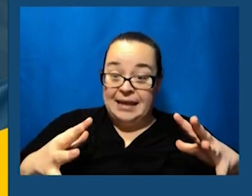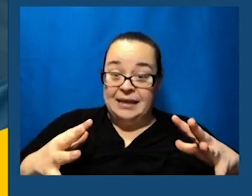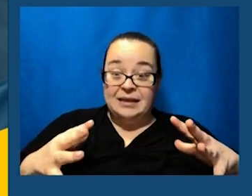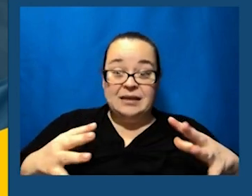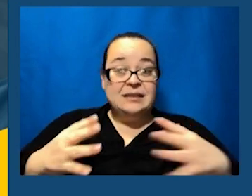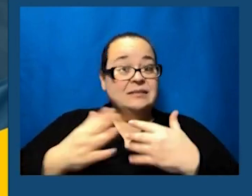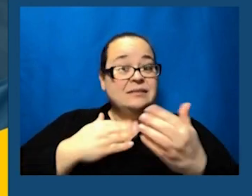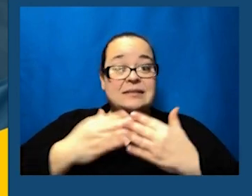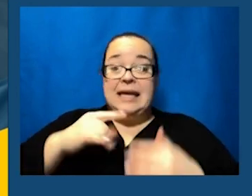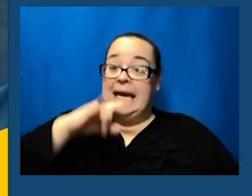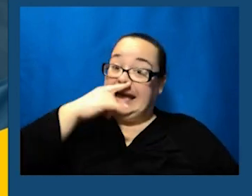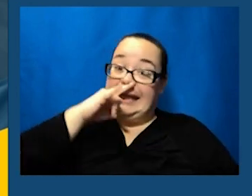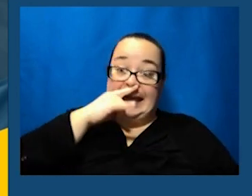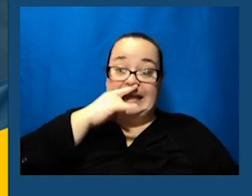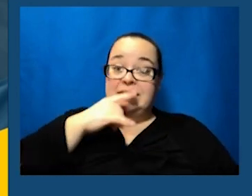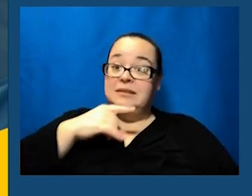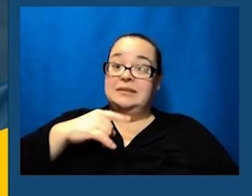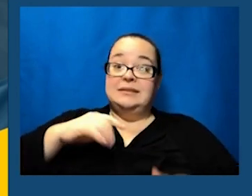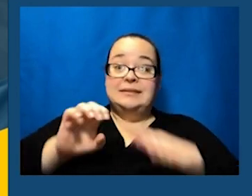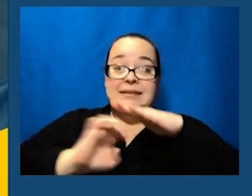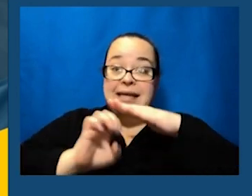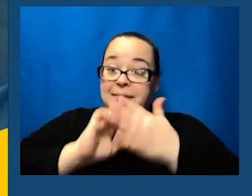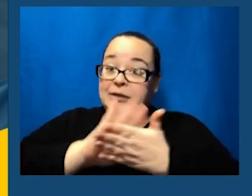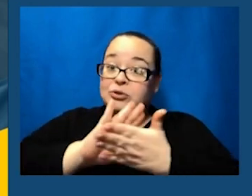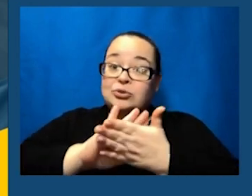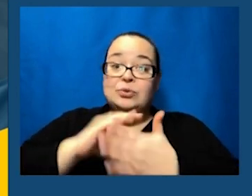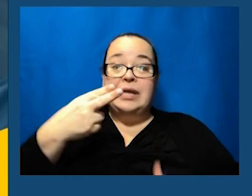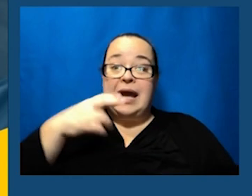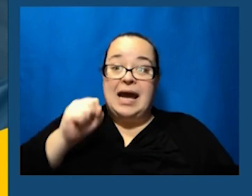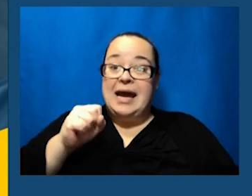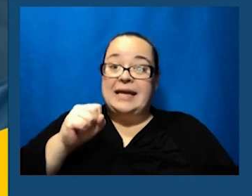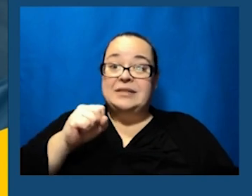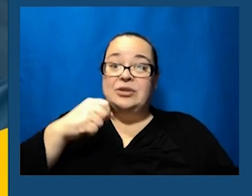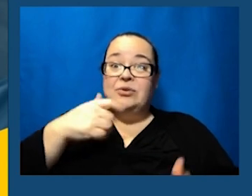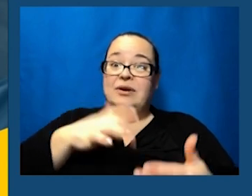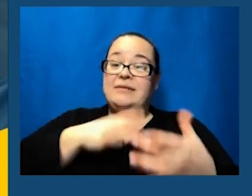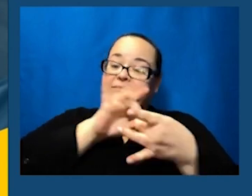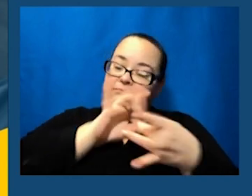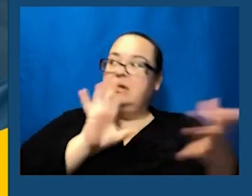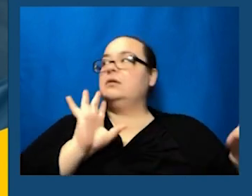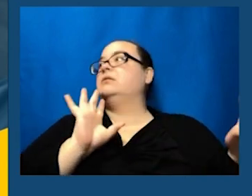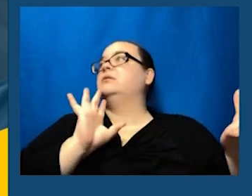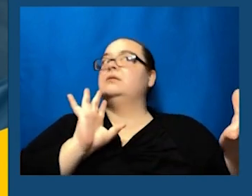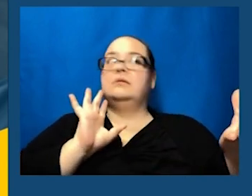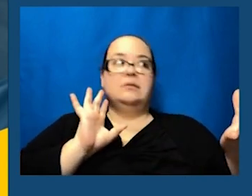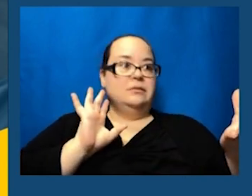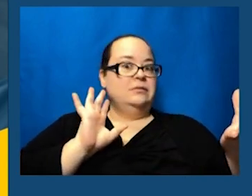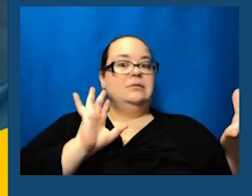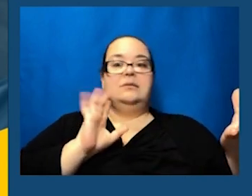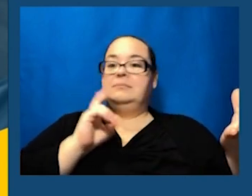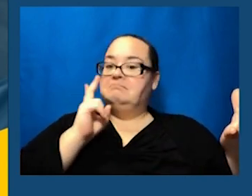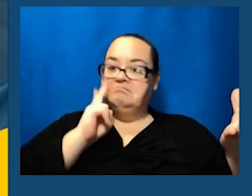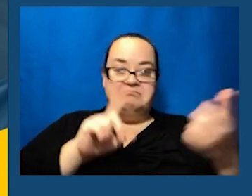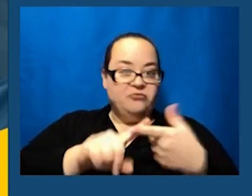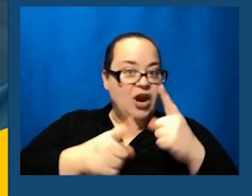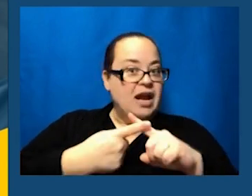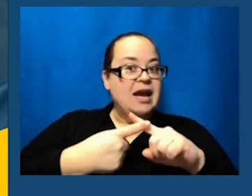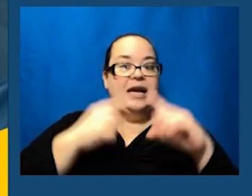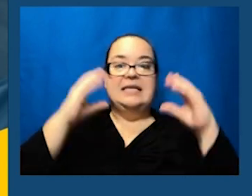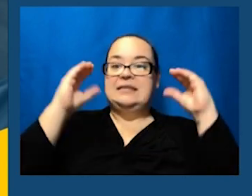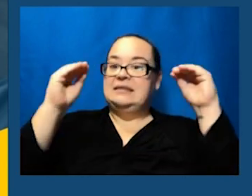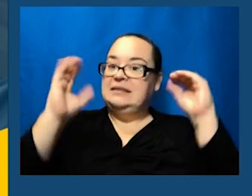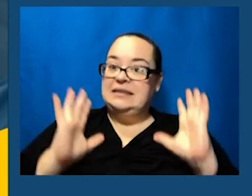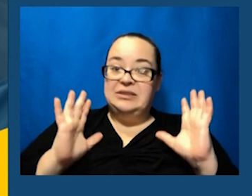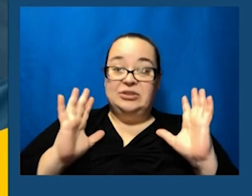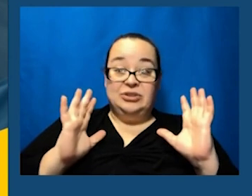so disconnected from their normal anchors, seeing their friends and teachers, and if they were getting any kind of mental health services or support